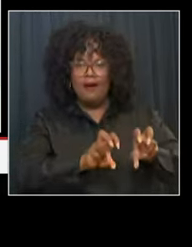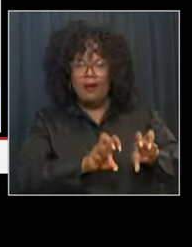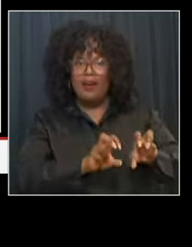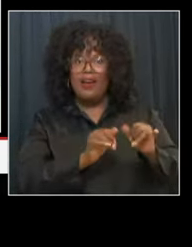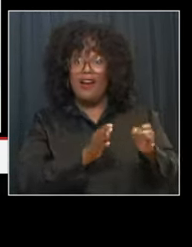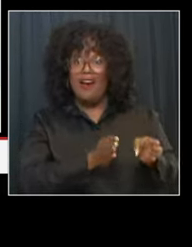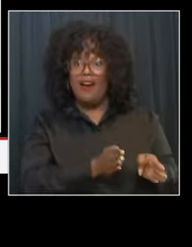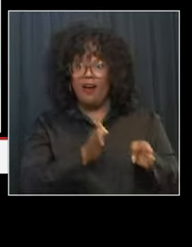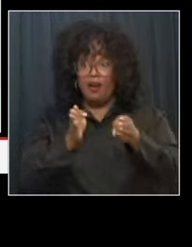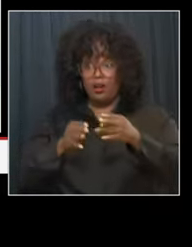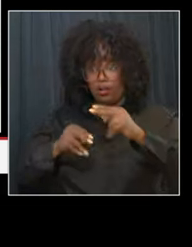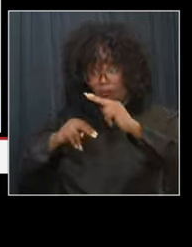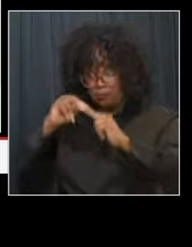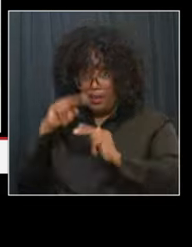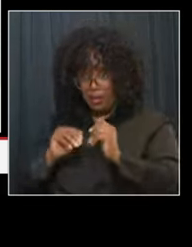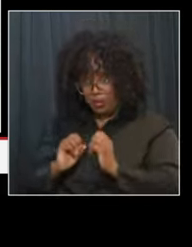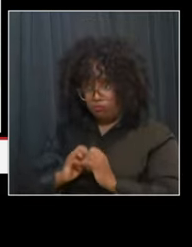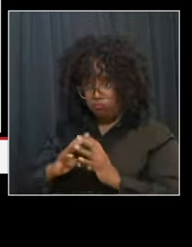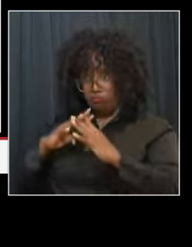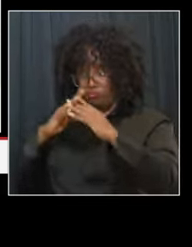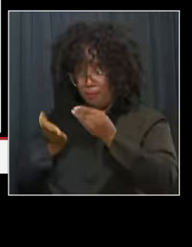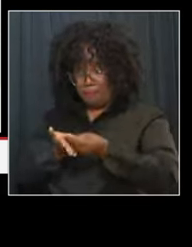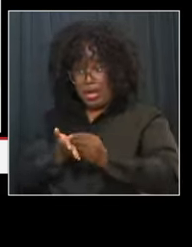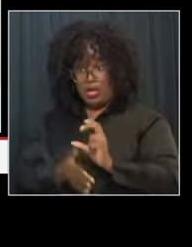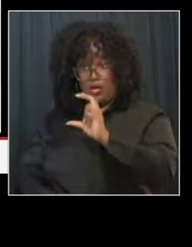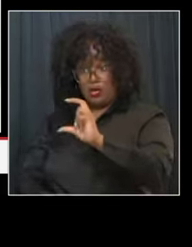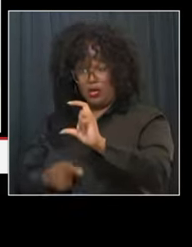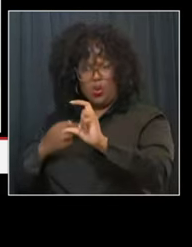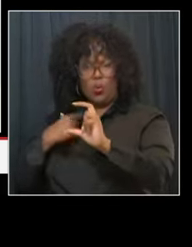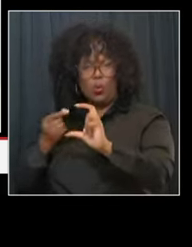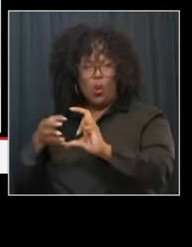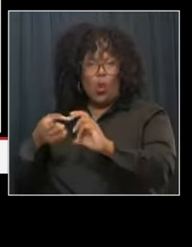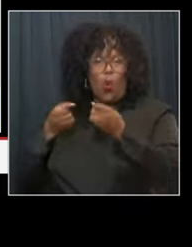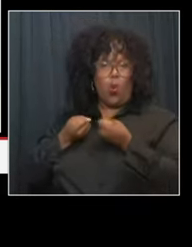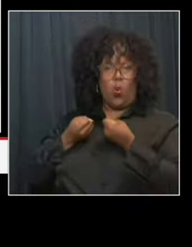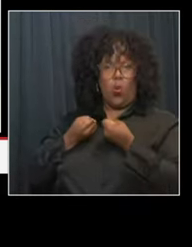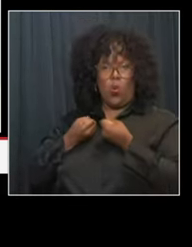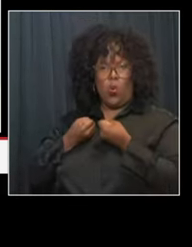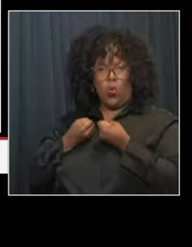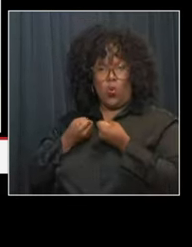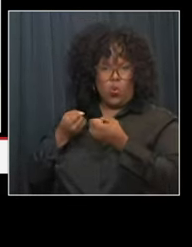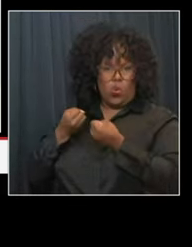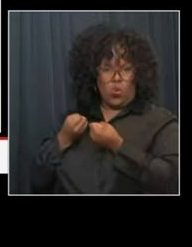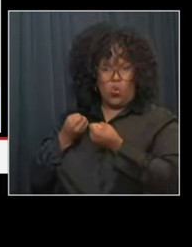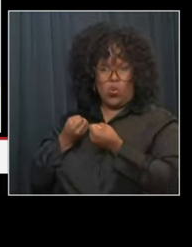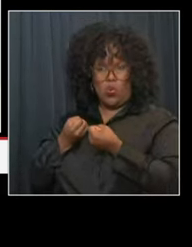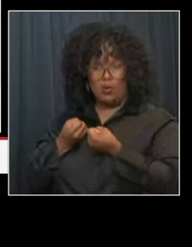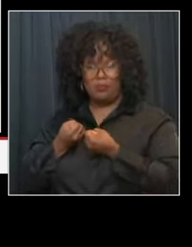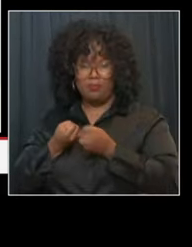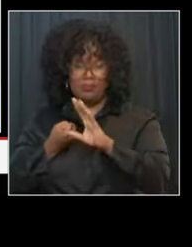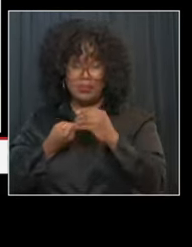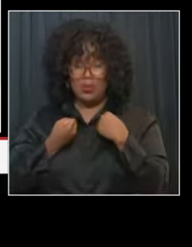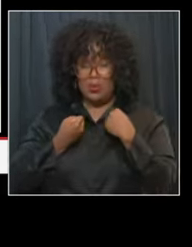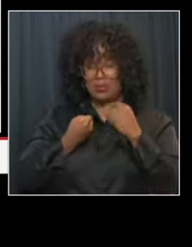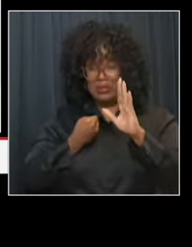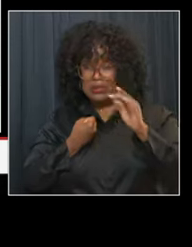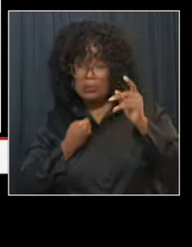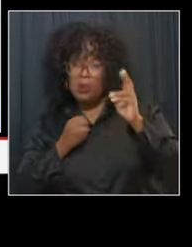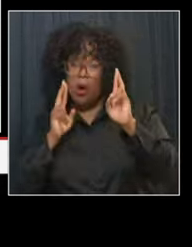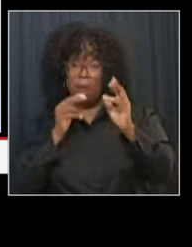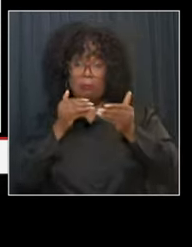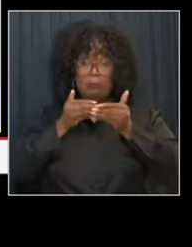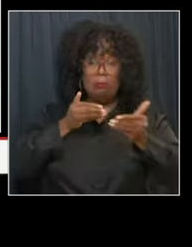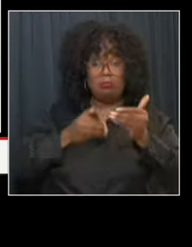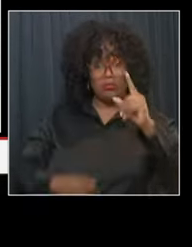funding in the CIP has been removed for the jail. And this summer, and I hope in the early part of the summer, DGS will issue